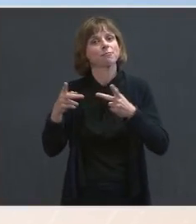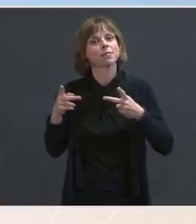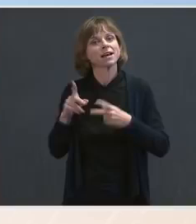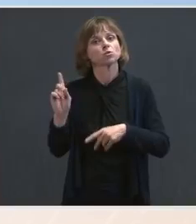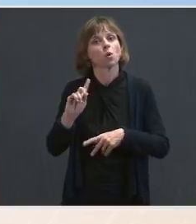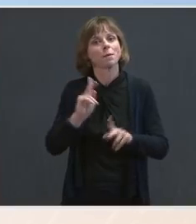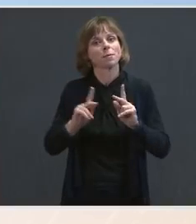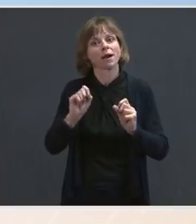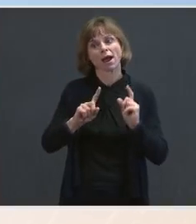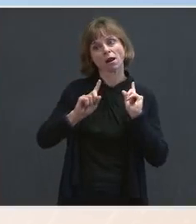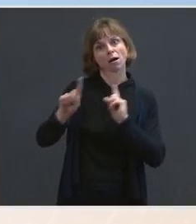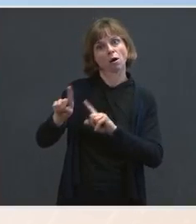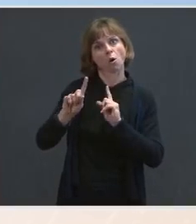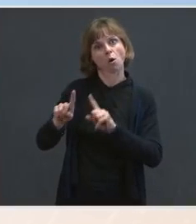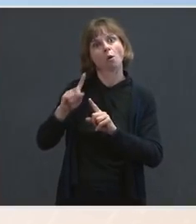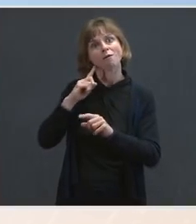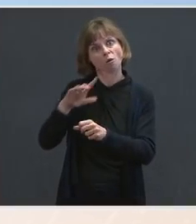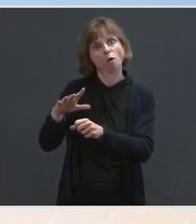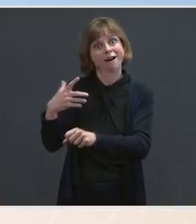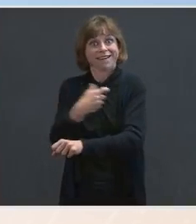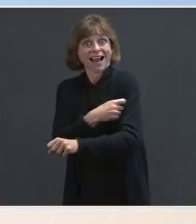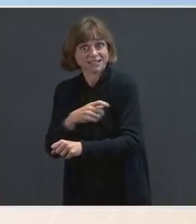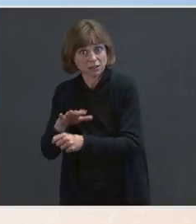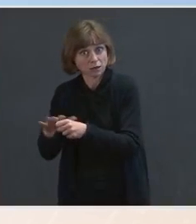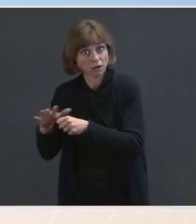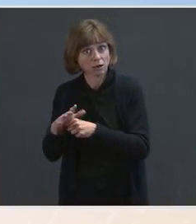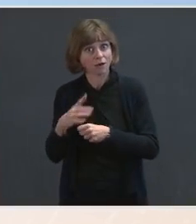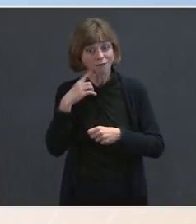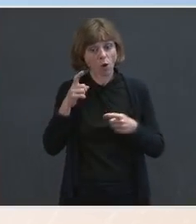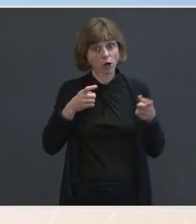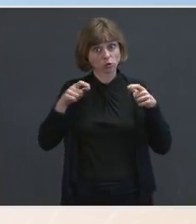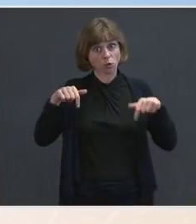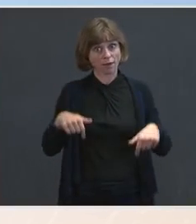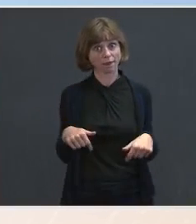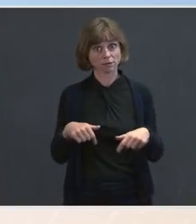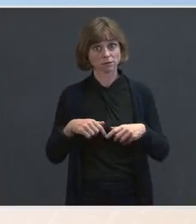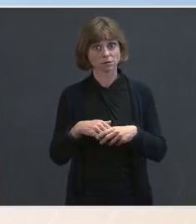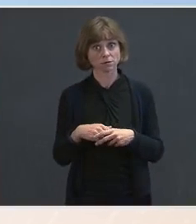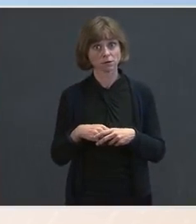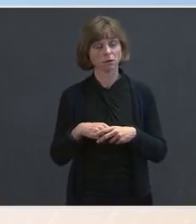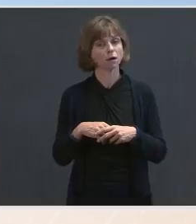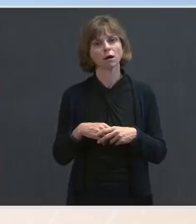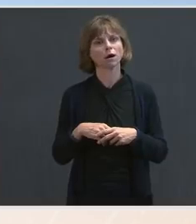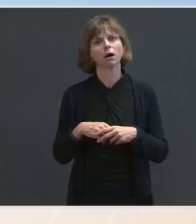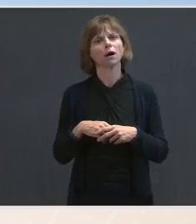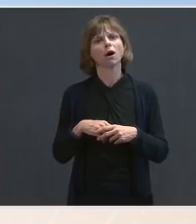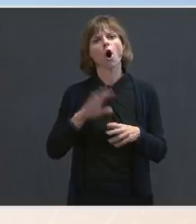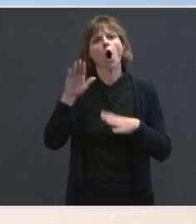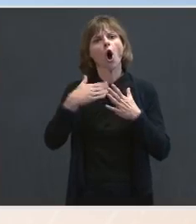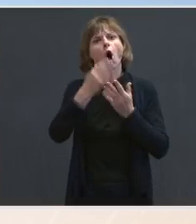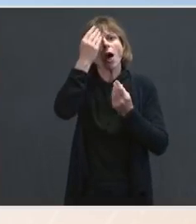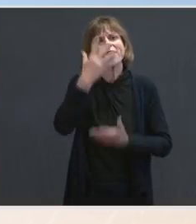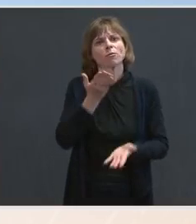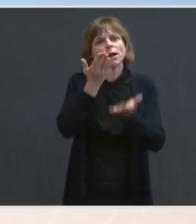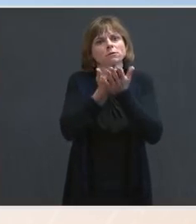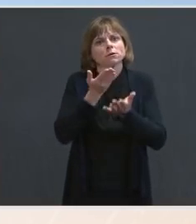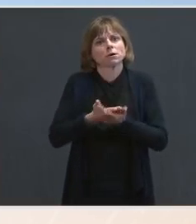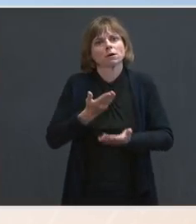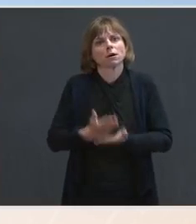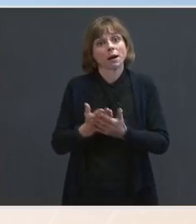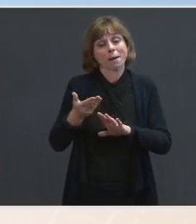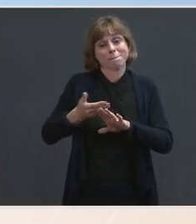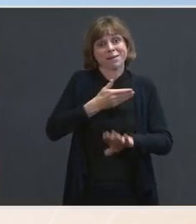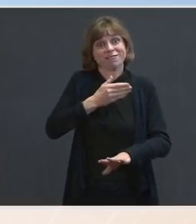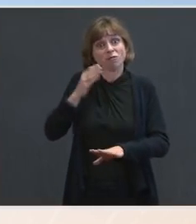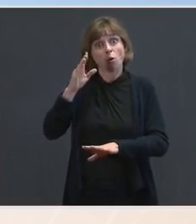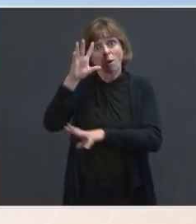under control. There's no question, and all data points to the fact that there were not enough of any of those things when he took office.